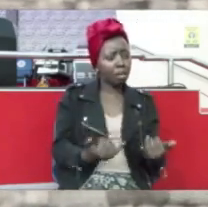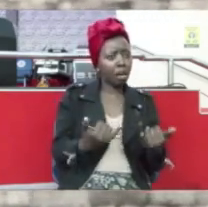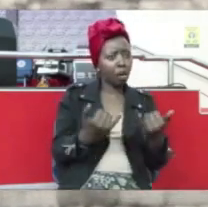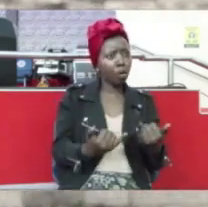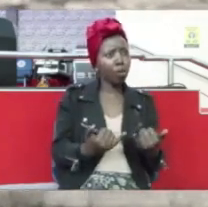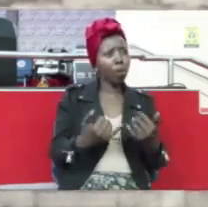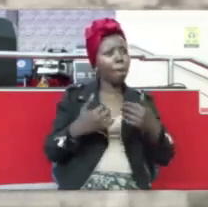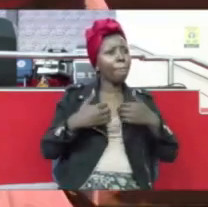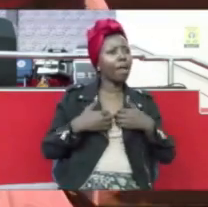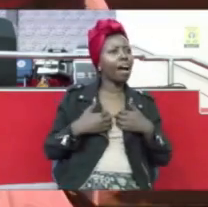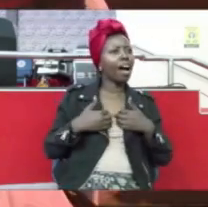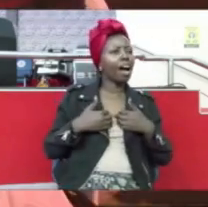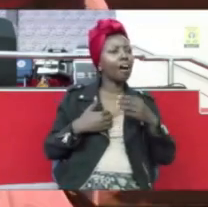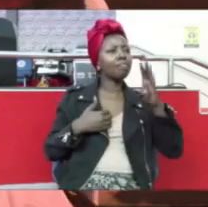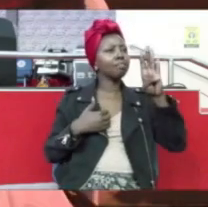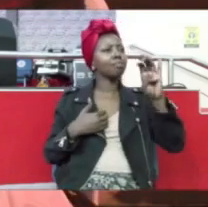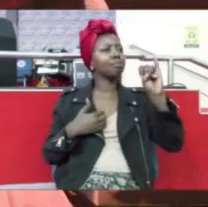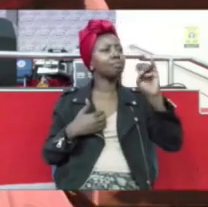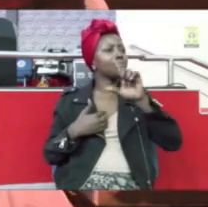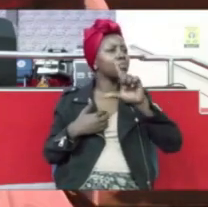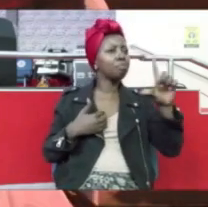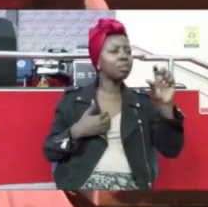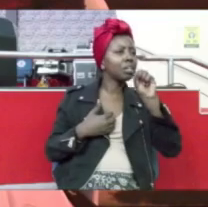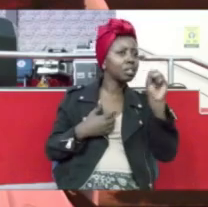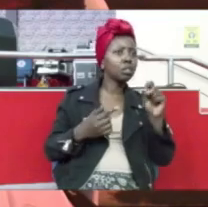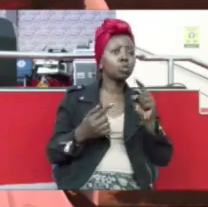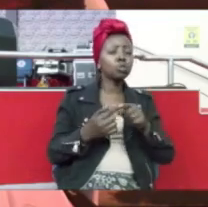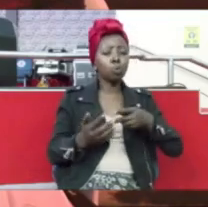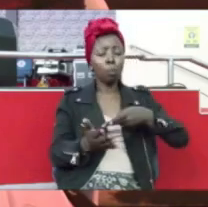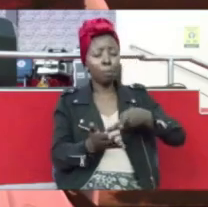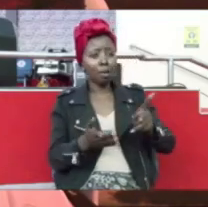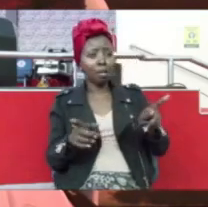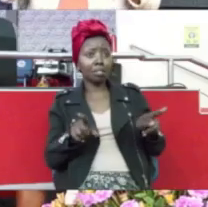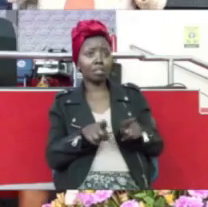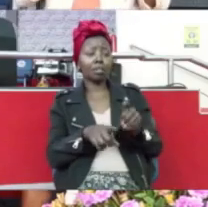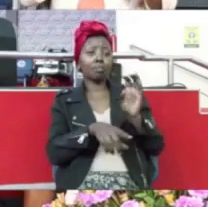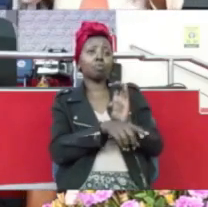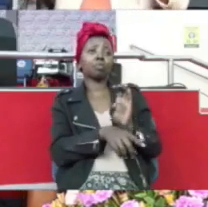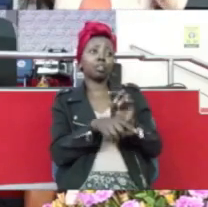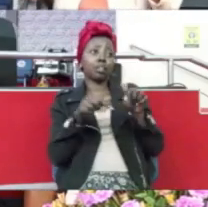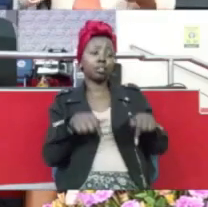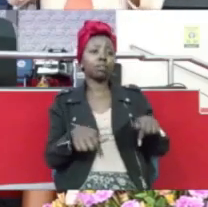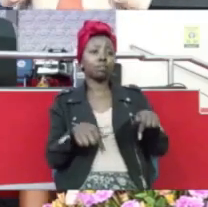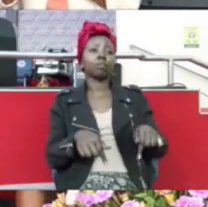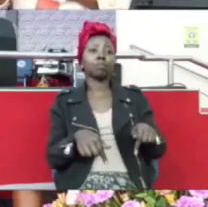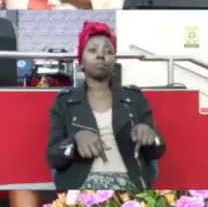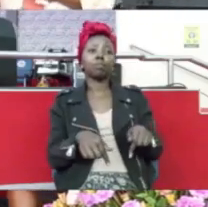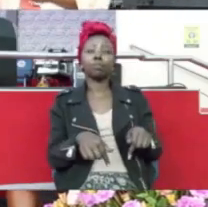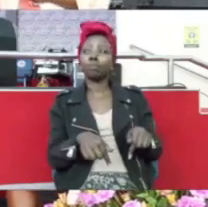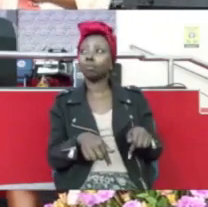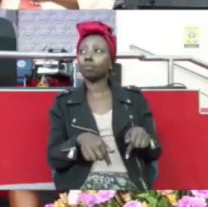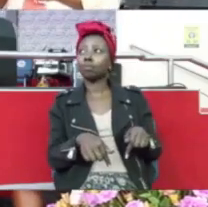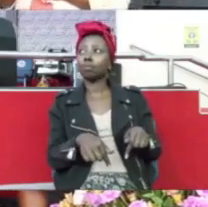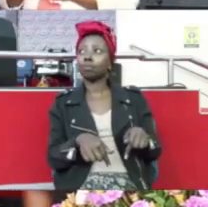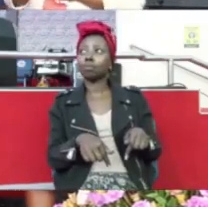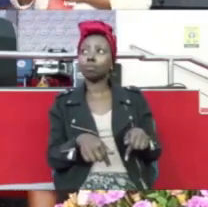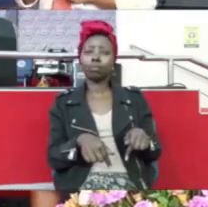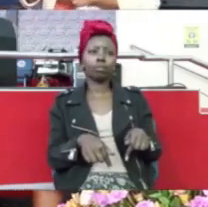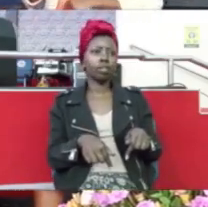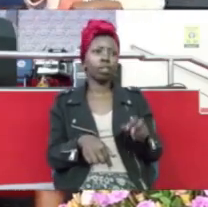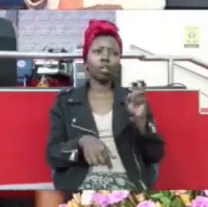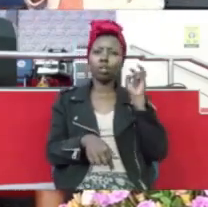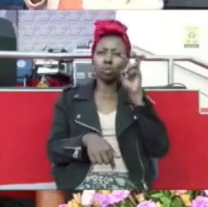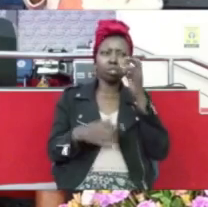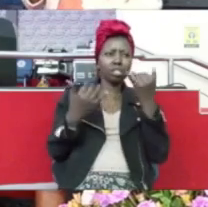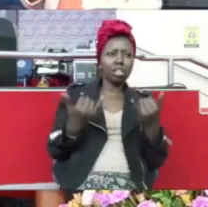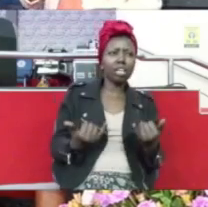have bills to pay as a church. Kama kanisa tuko na mambo ambayo tunalipia kama kanisa. Tunaona like right now we